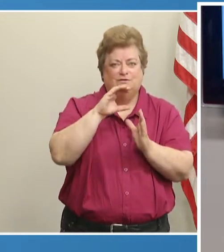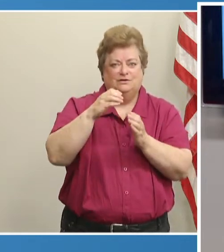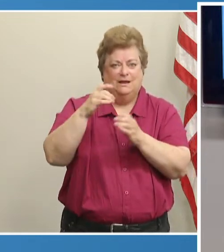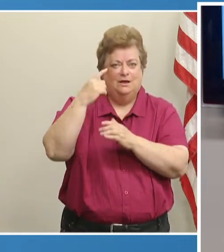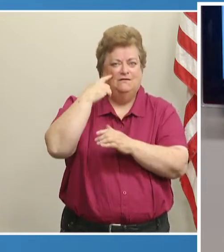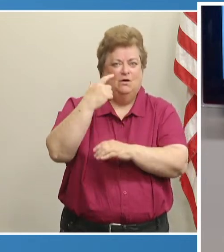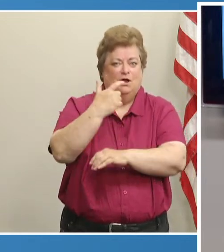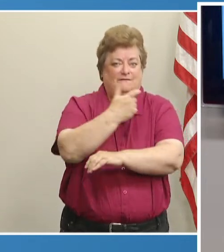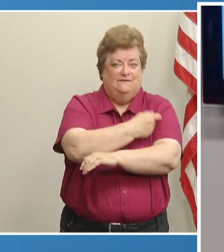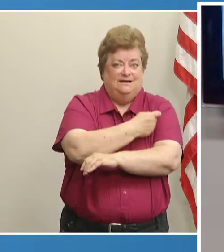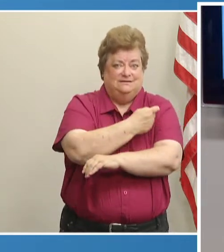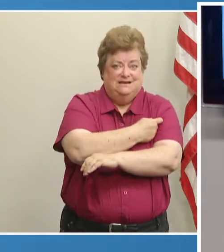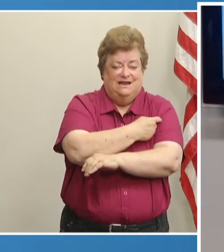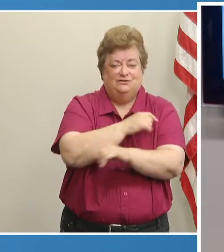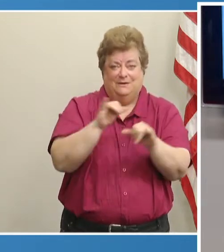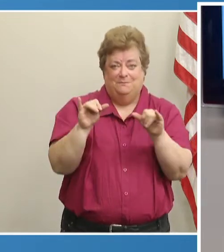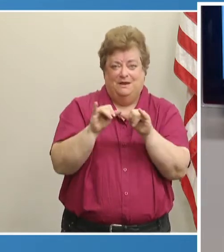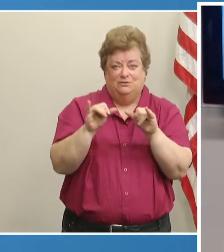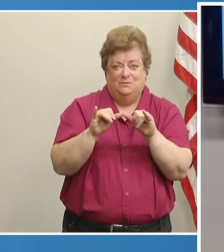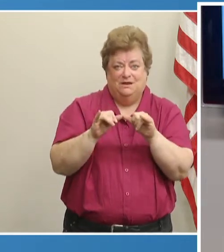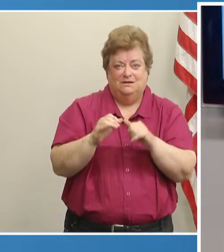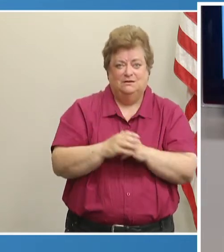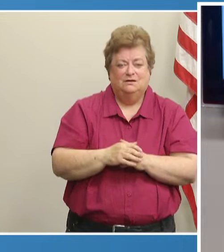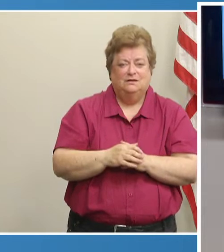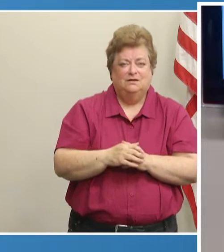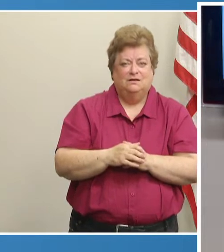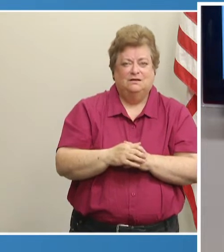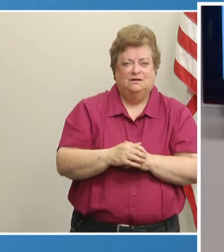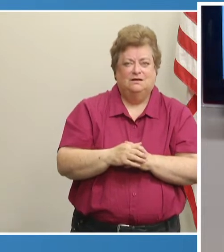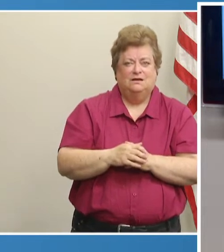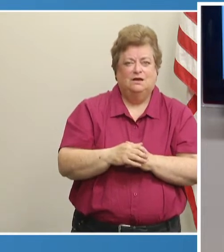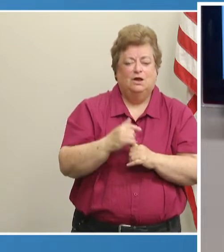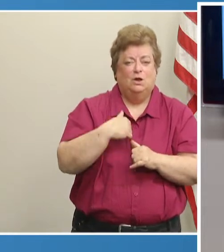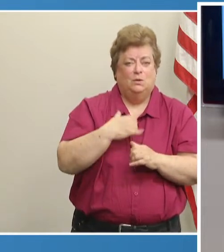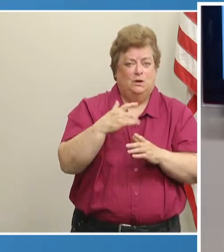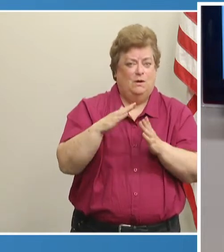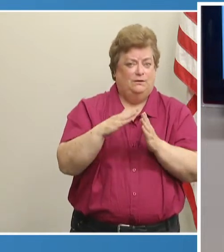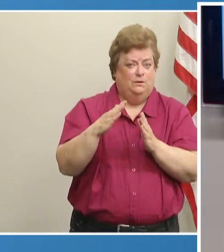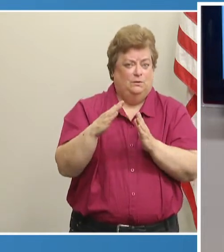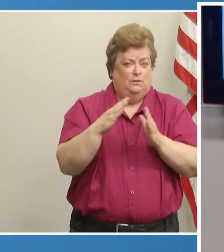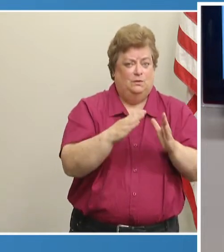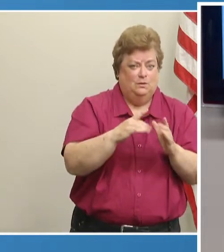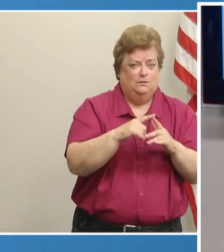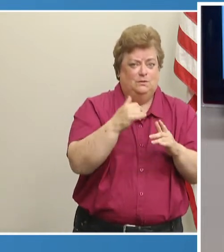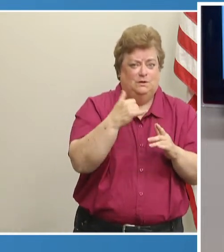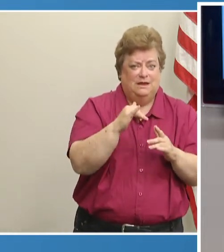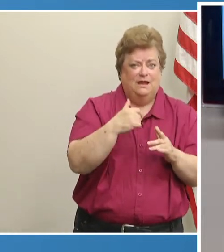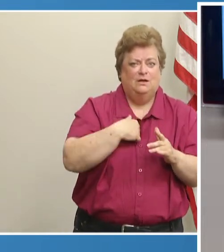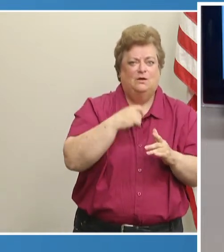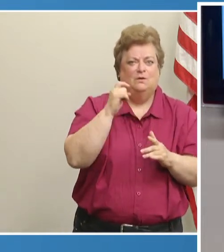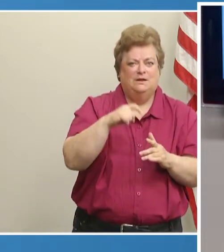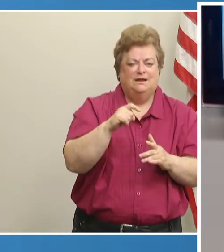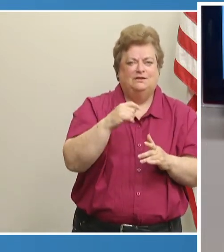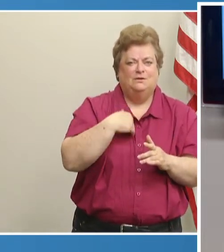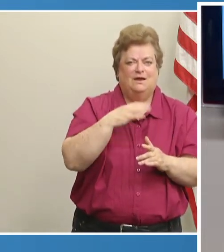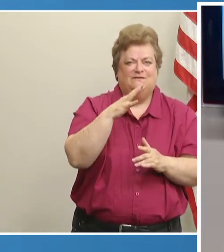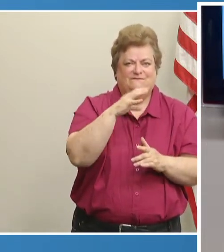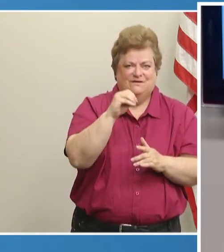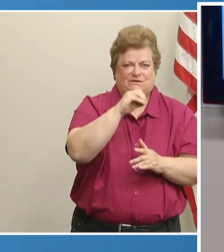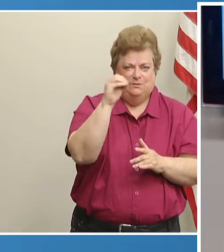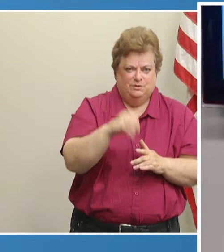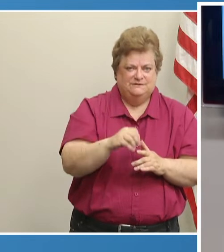vaccination metric. To get into the yellow category, we need to have 60% of